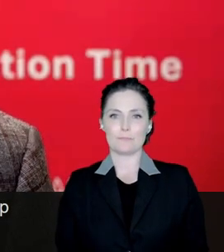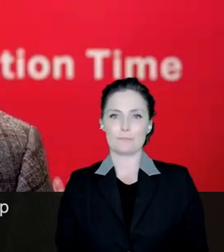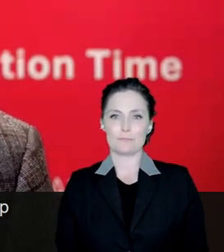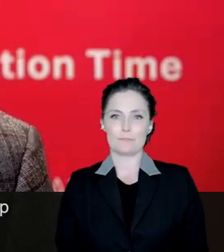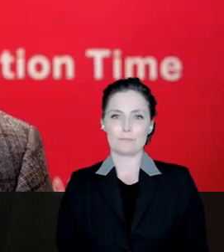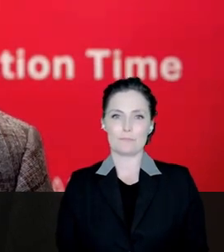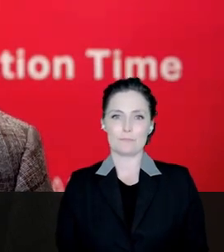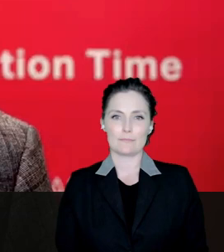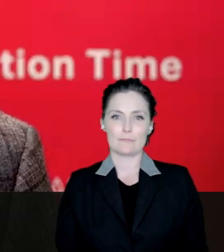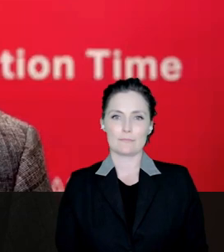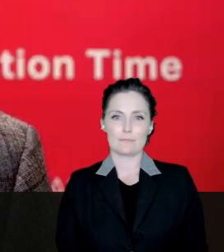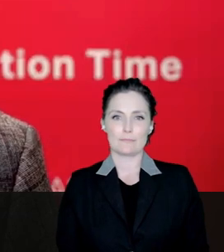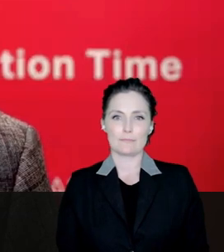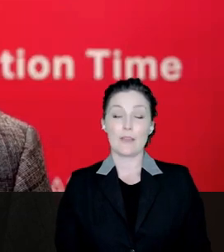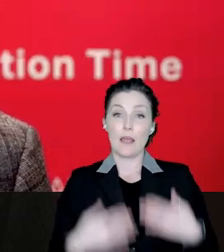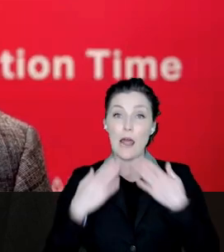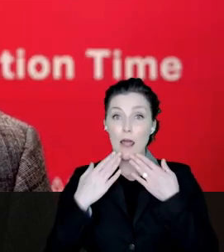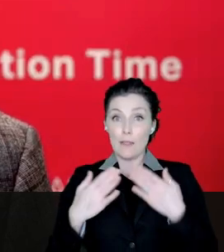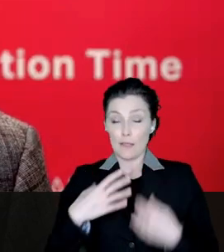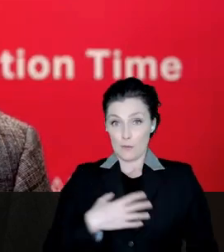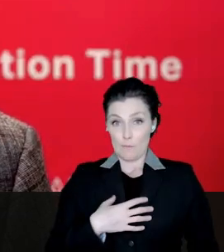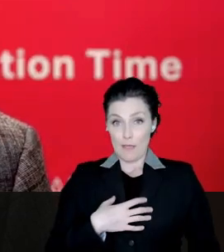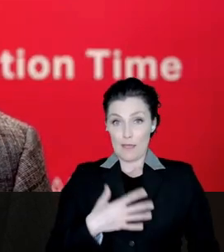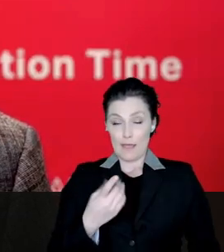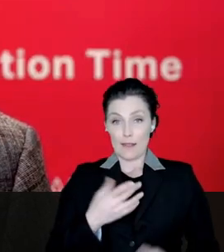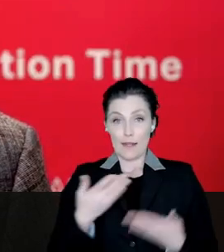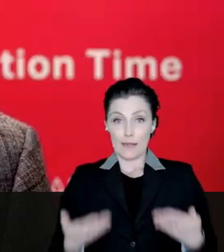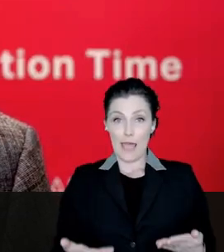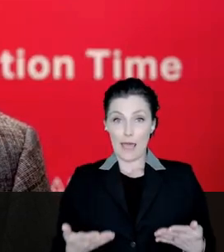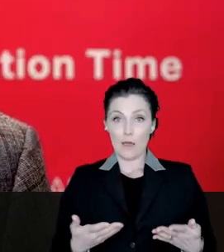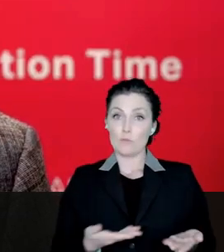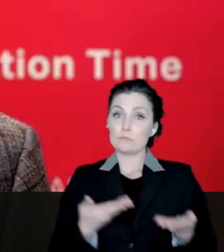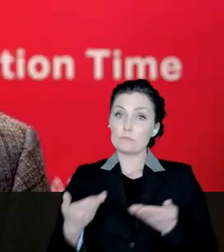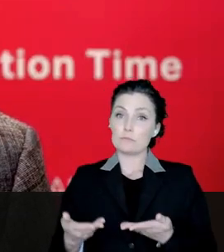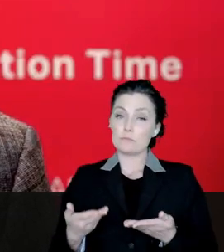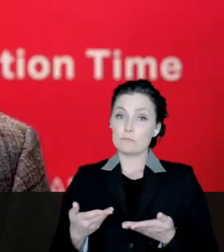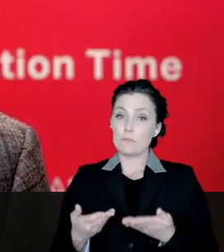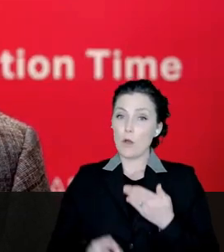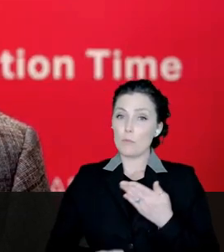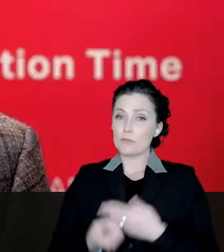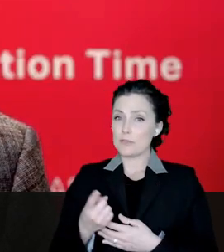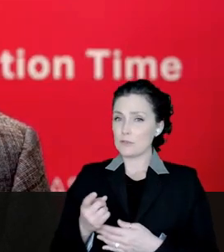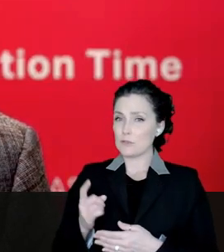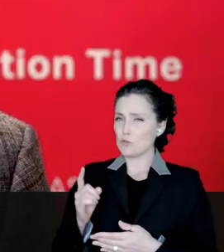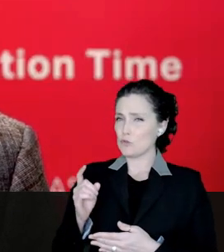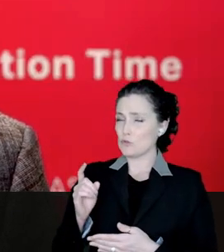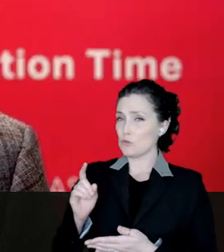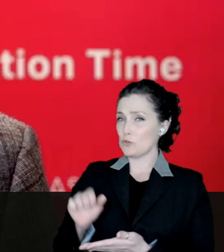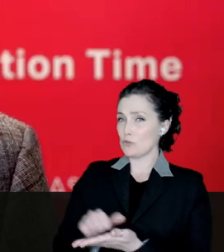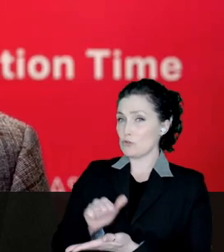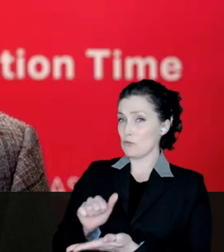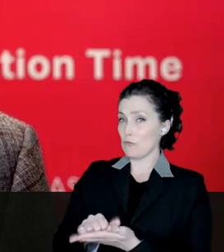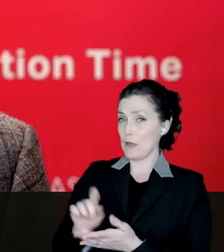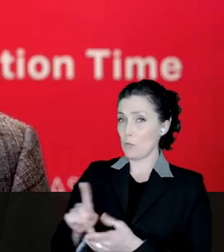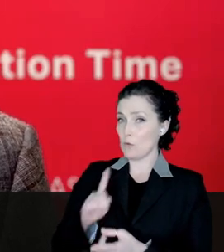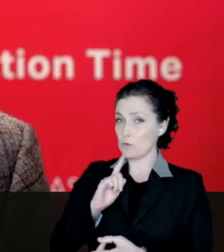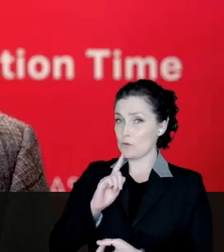Thank you, Mr. Mayor. I'm just going to give you an opportunity to perhaps correct what you said in your previous